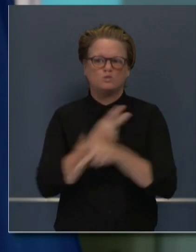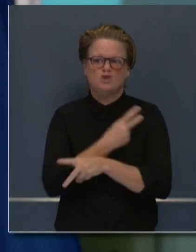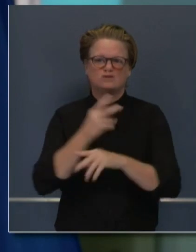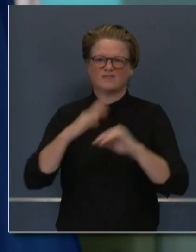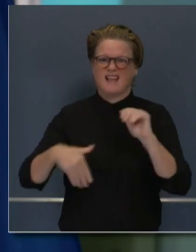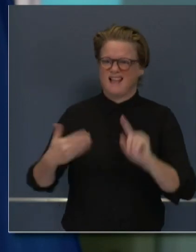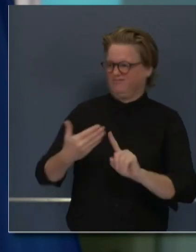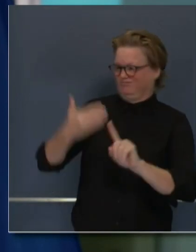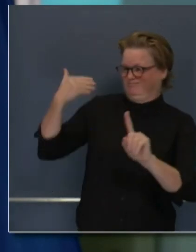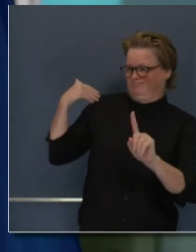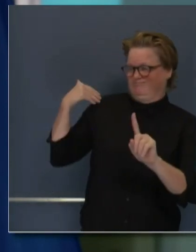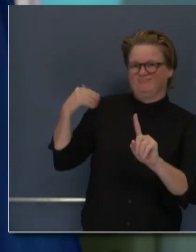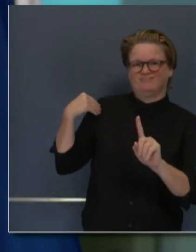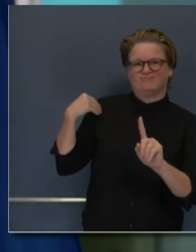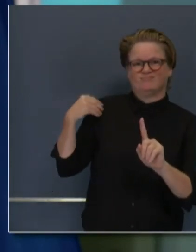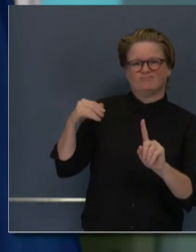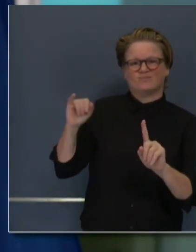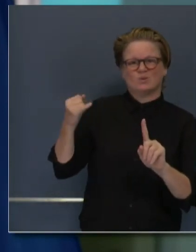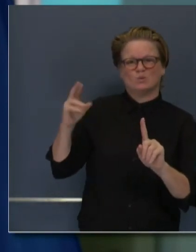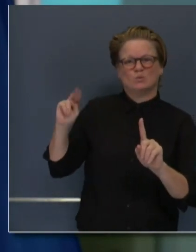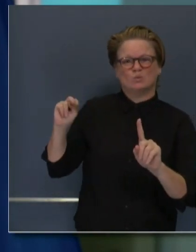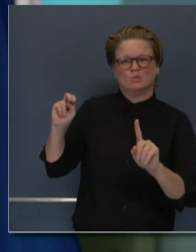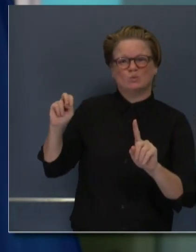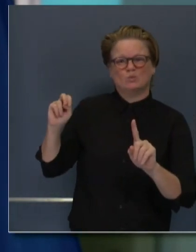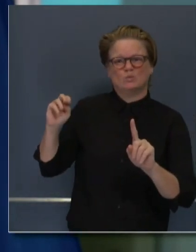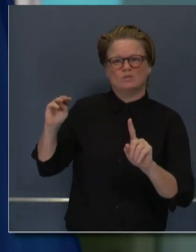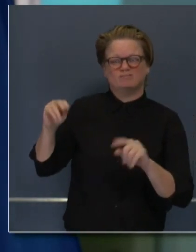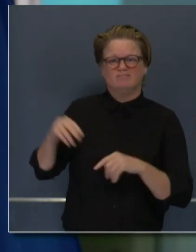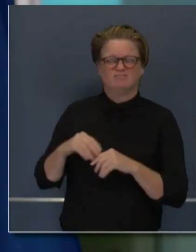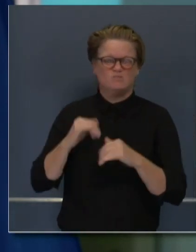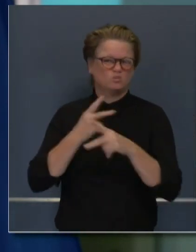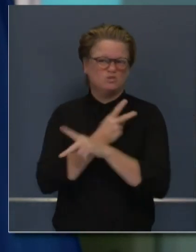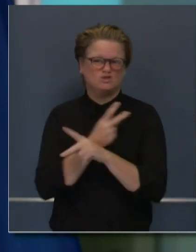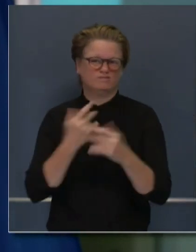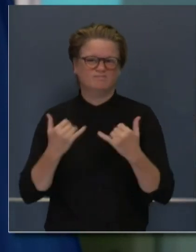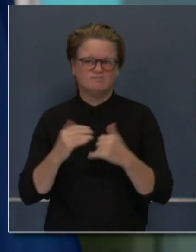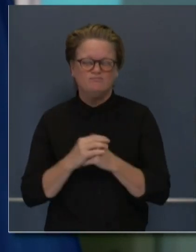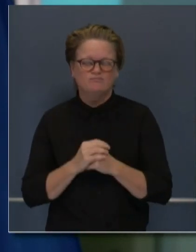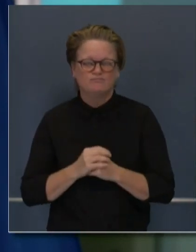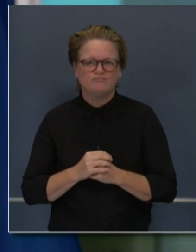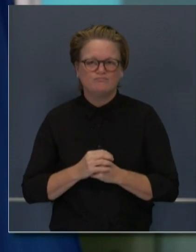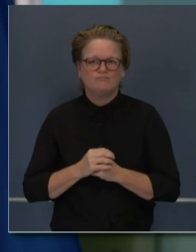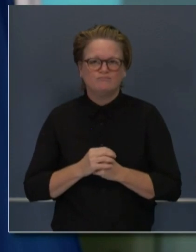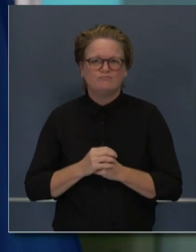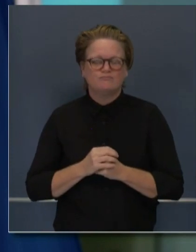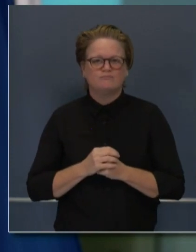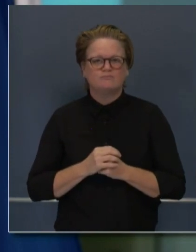pandemic. With that, happy to take any questions. Adam Beam, Associated Press.